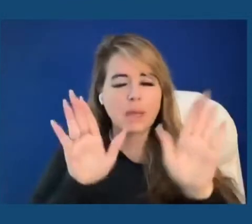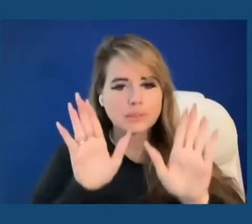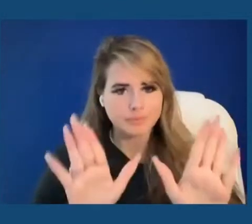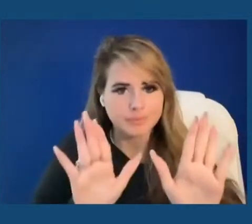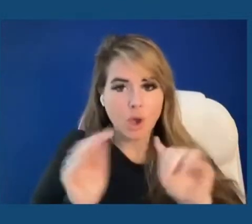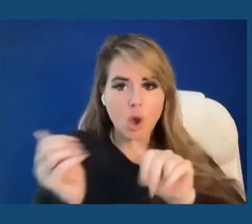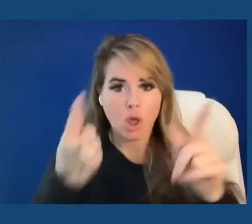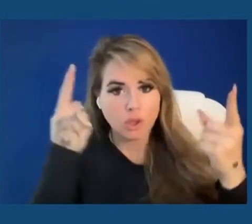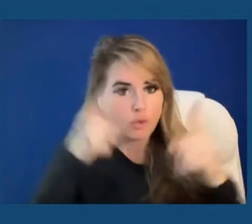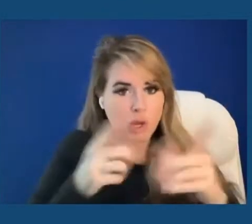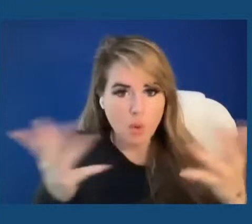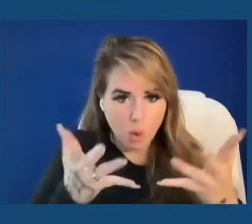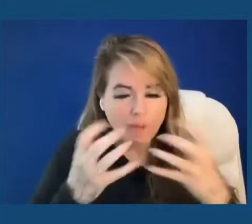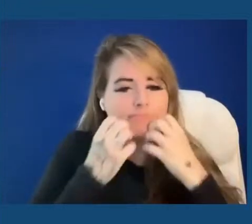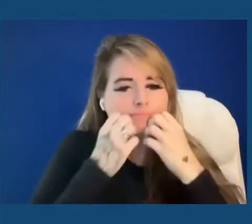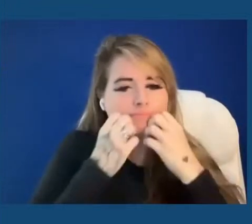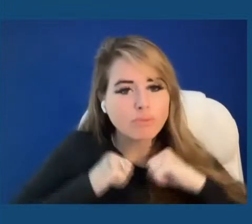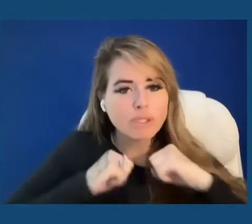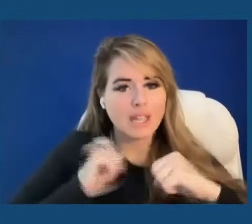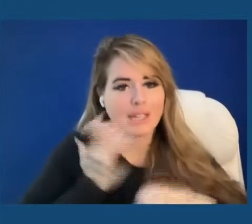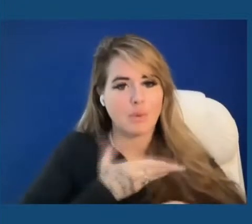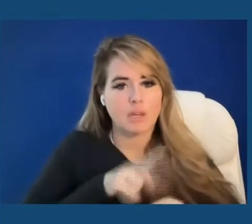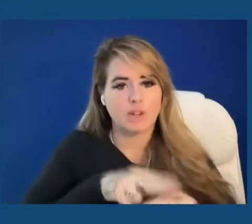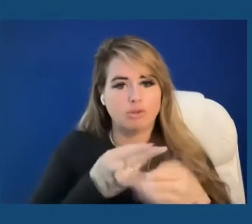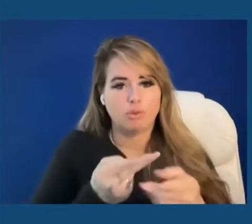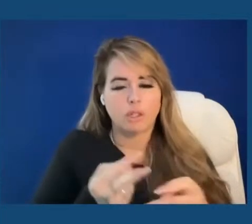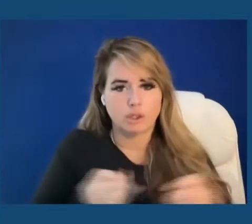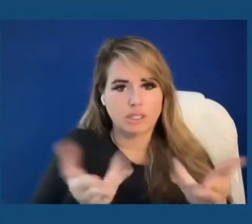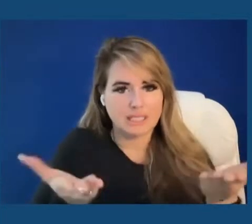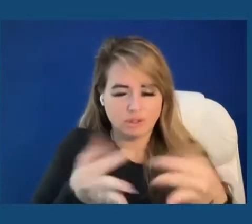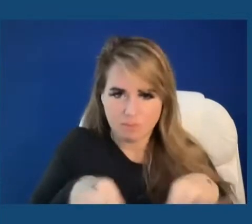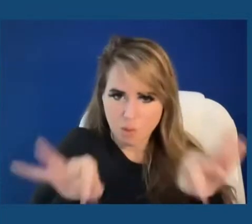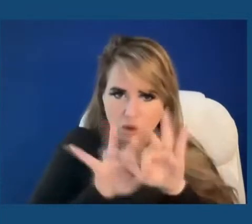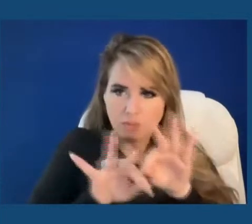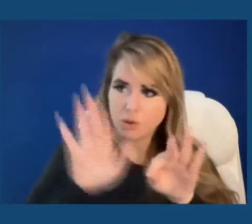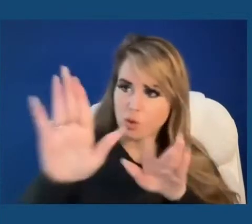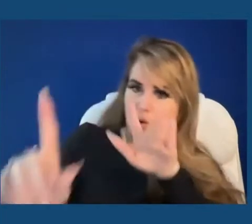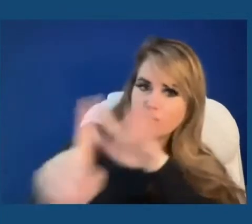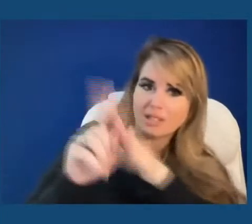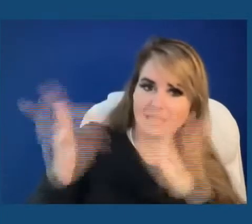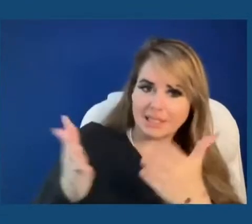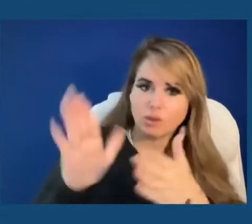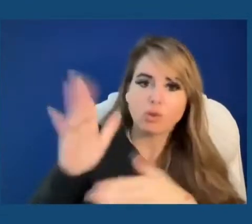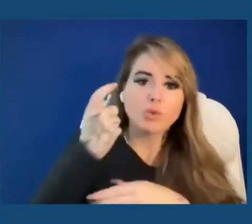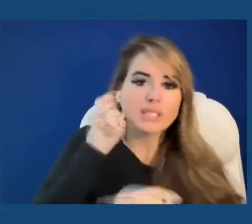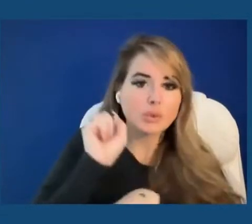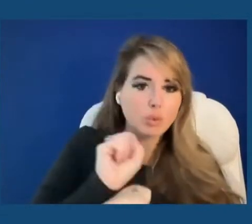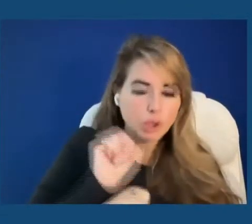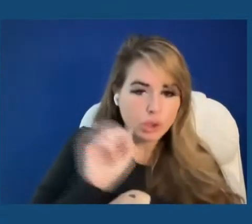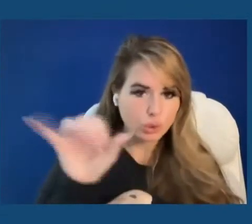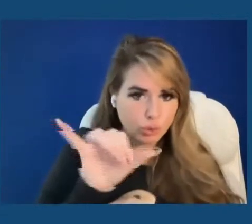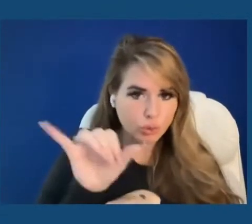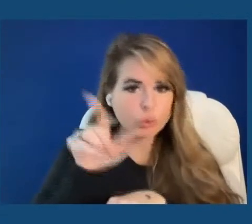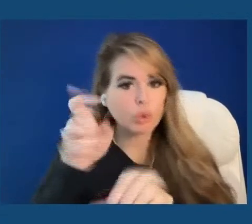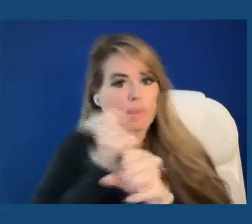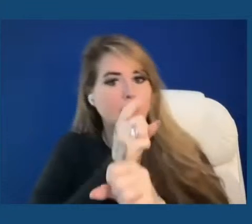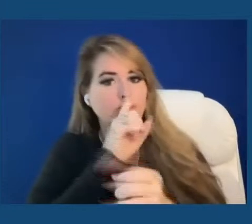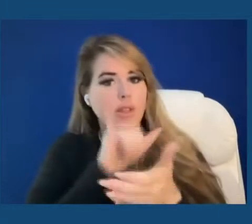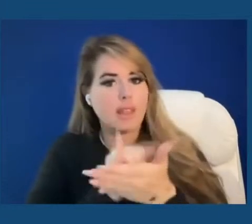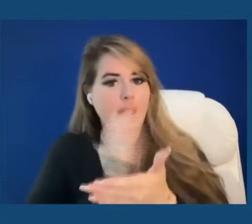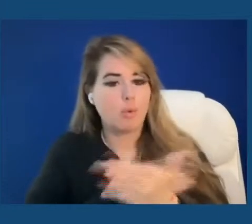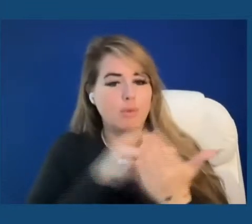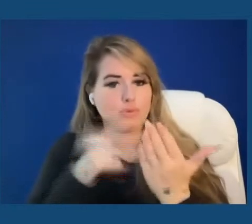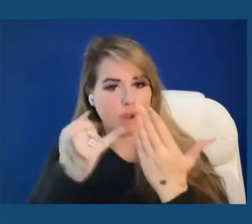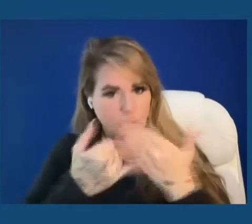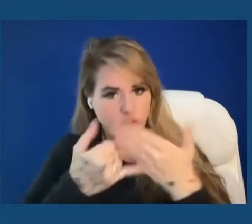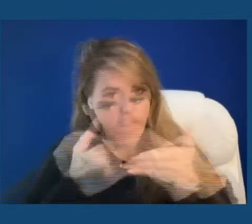Montauk is of the utmost importance. Your presence here today, as well as your recent work ensuring that the FIMP project was completed